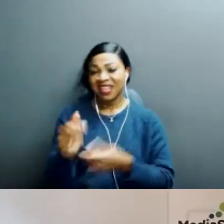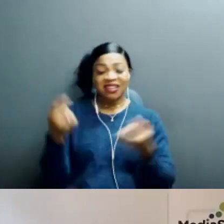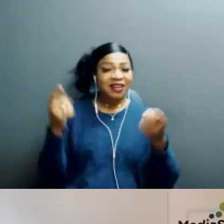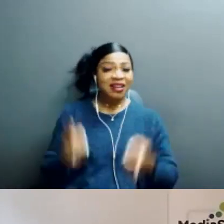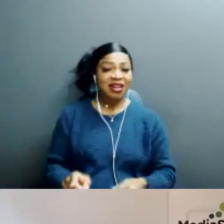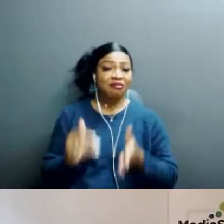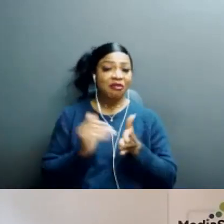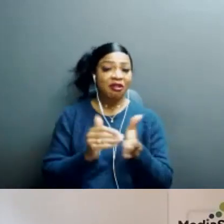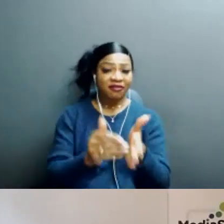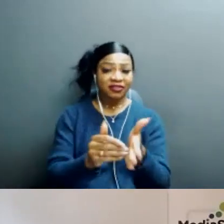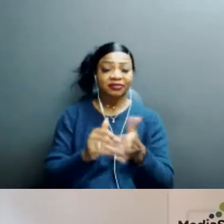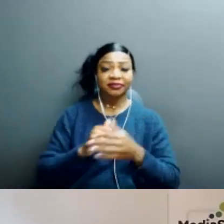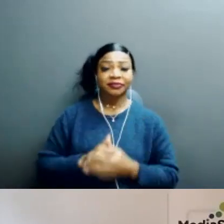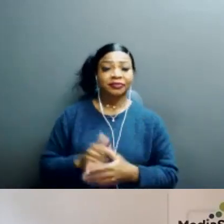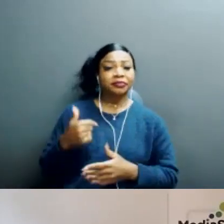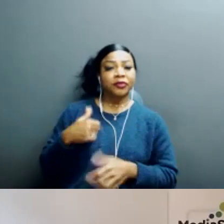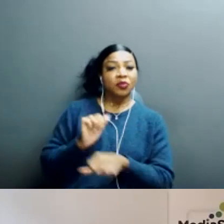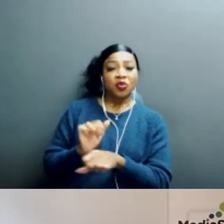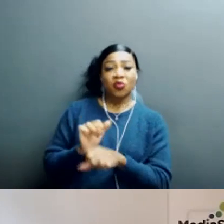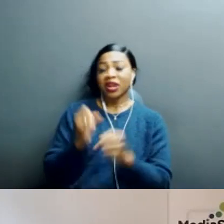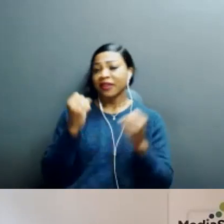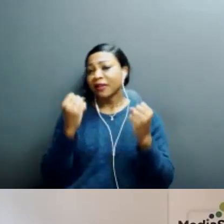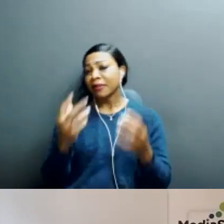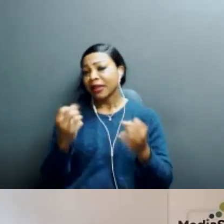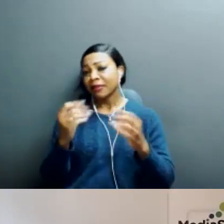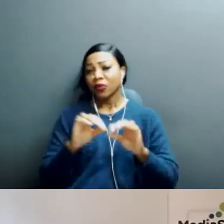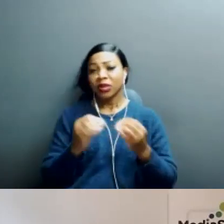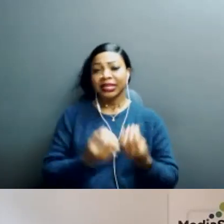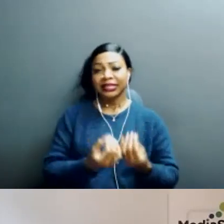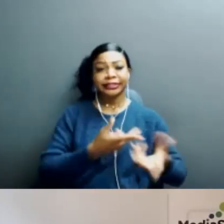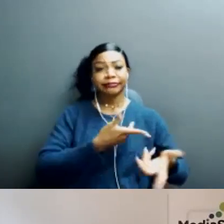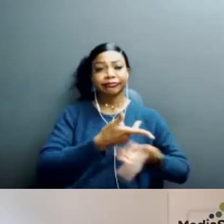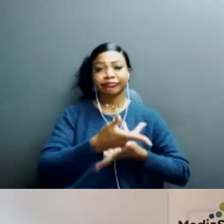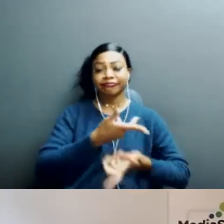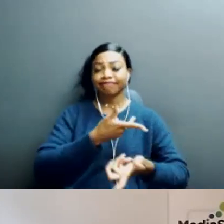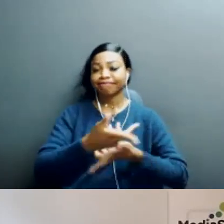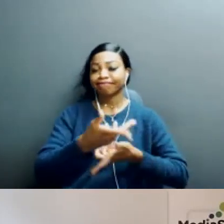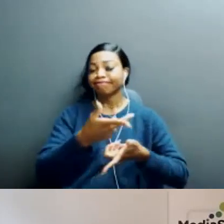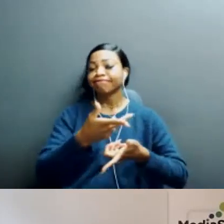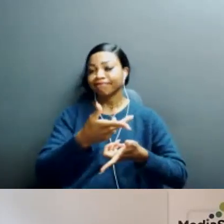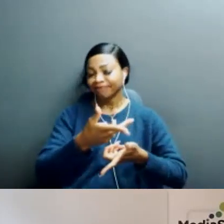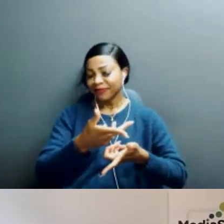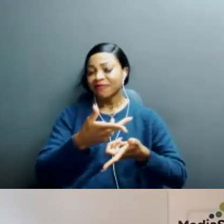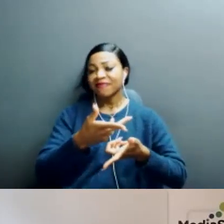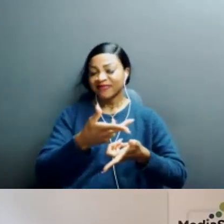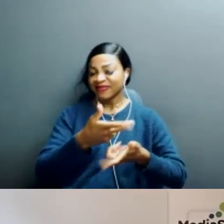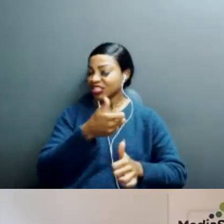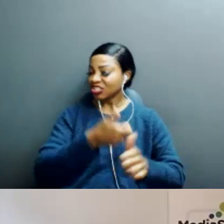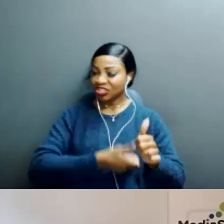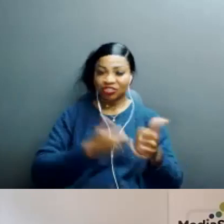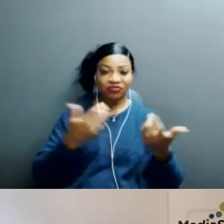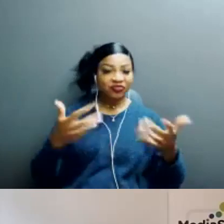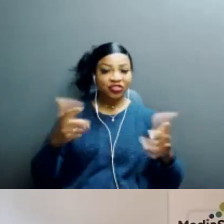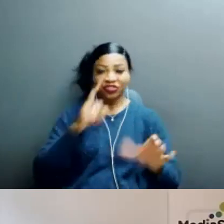uh every or I've worked at literally thousands of organizations and every single one of them have been compromised in some way or another